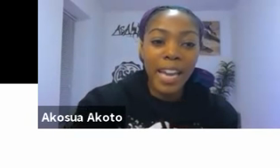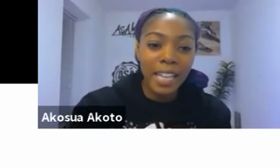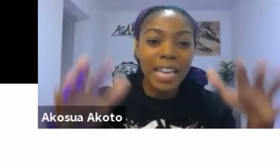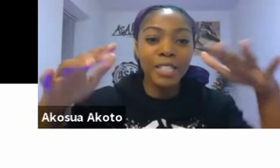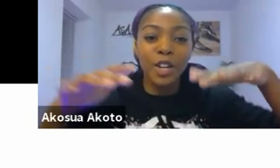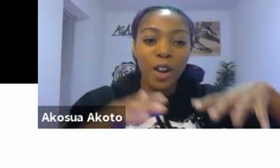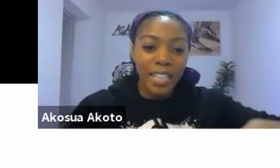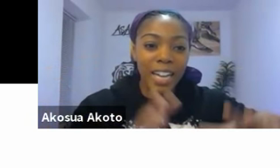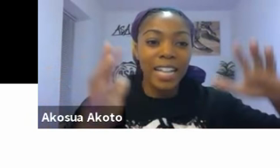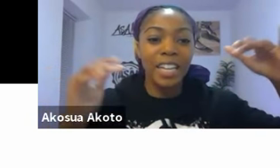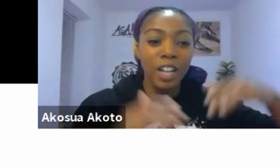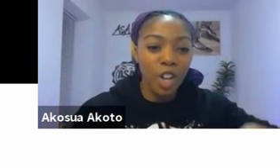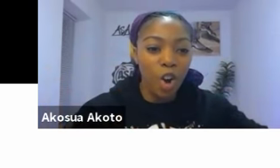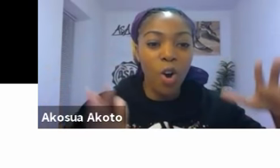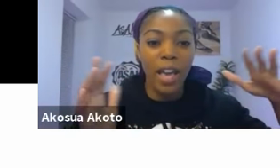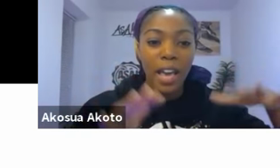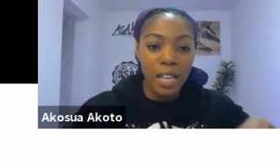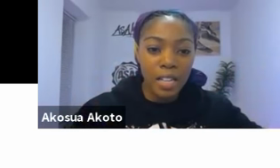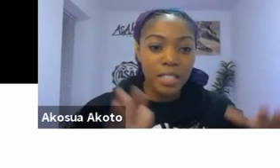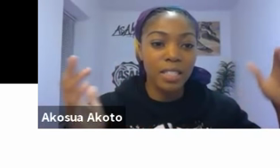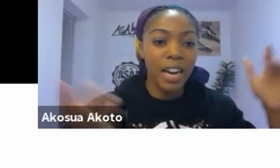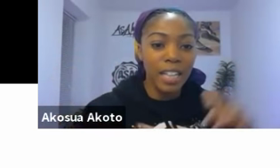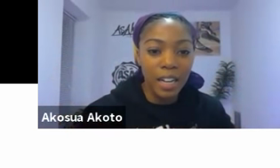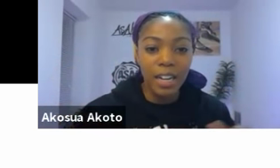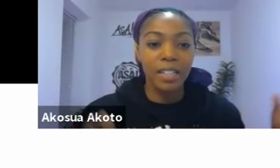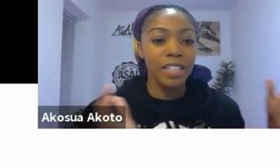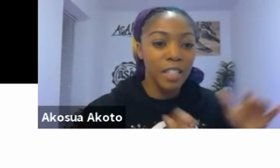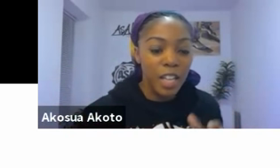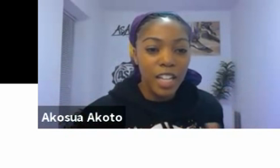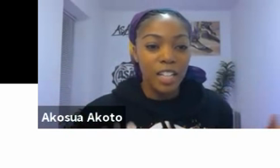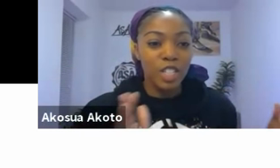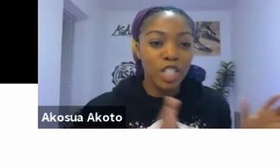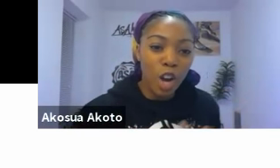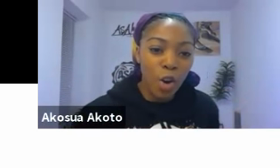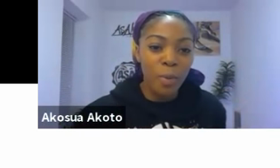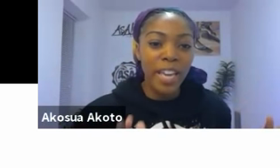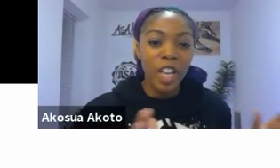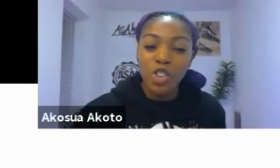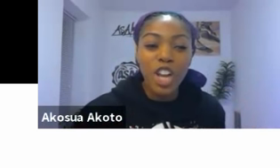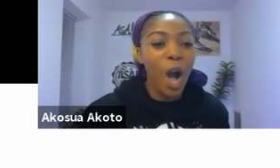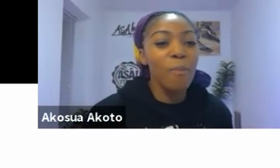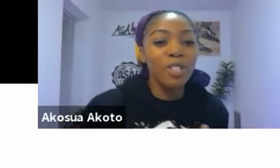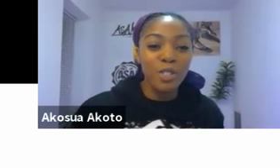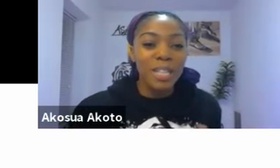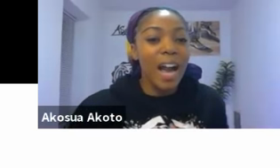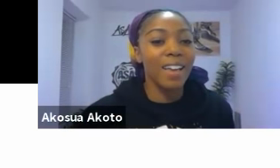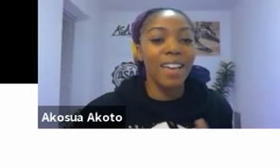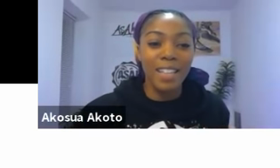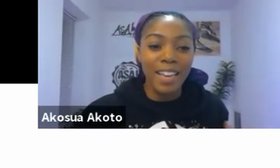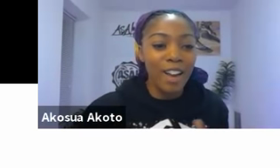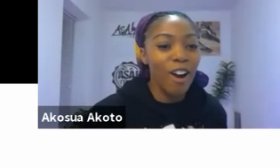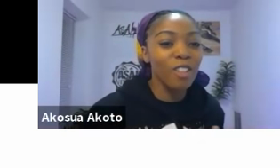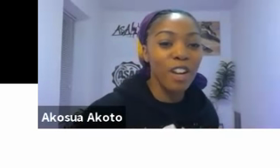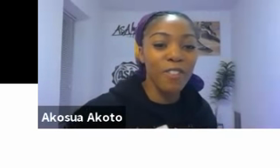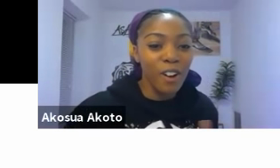In the beginning, it still kind of got the old head, kind of slow beat. You can almost do the locket